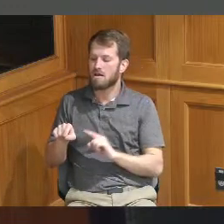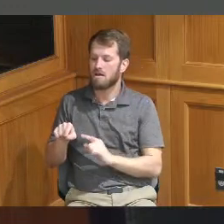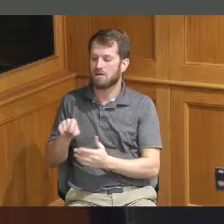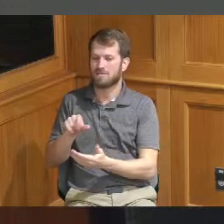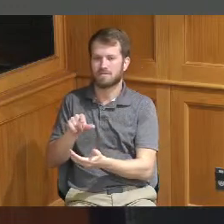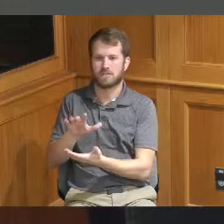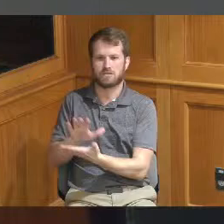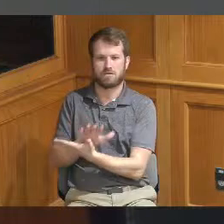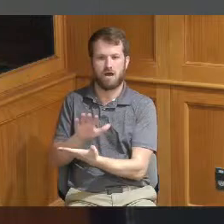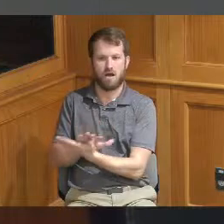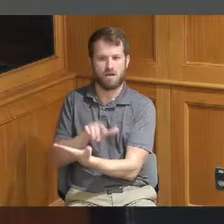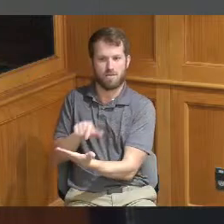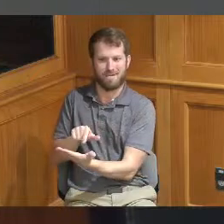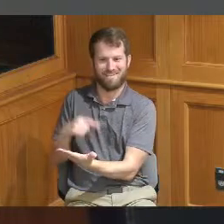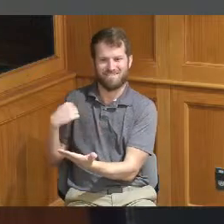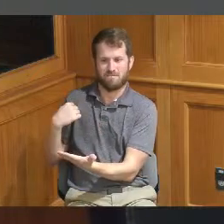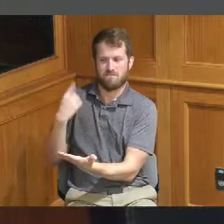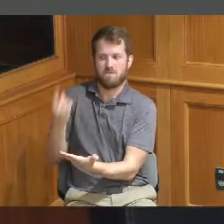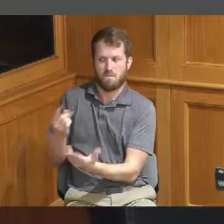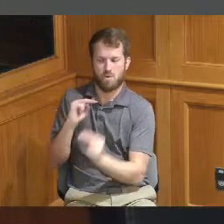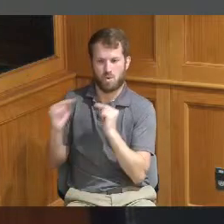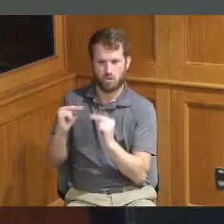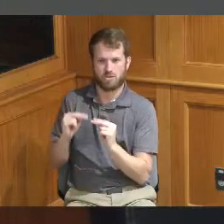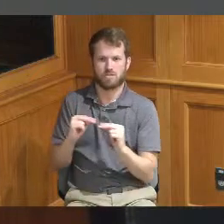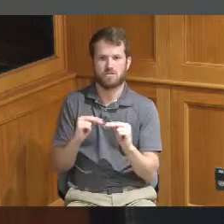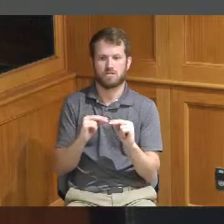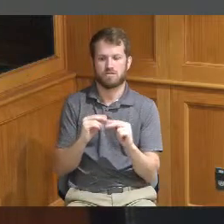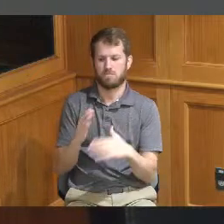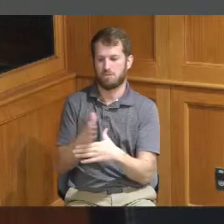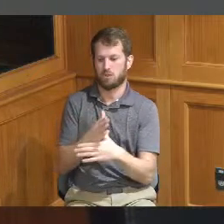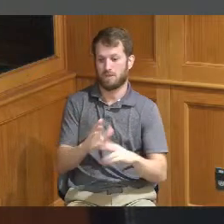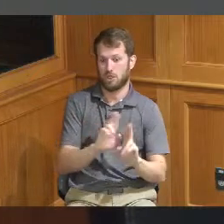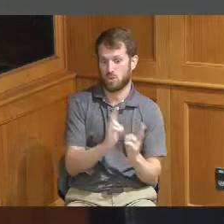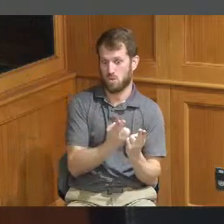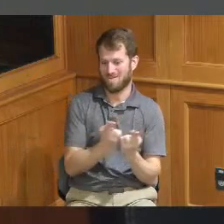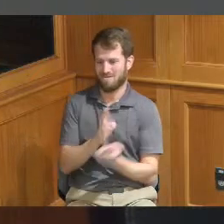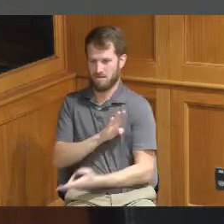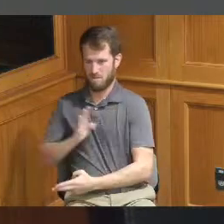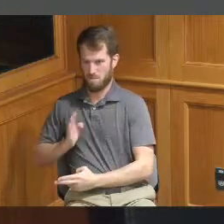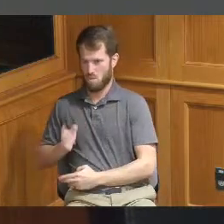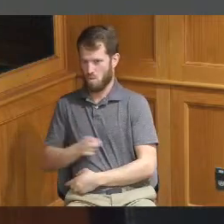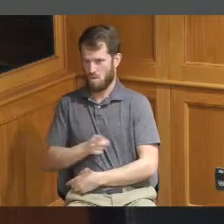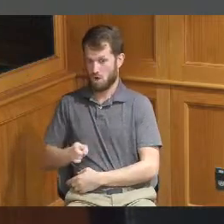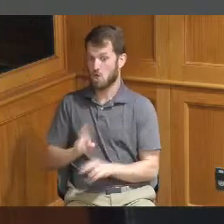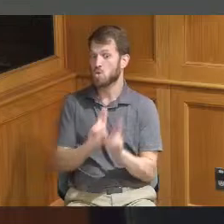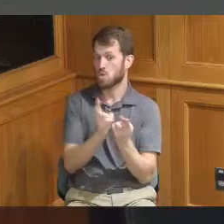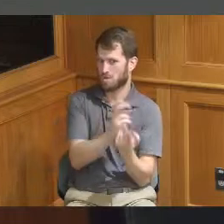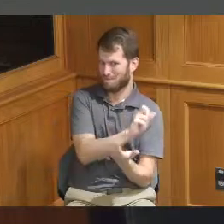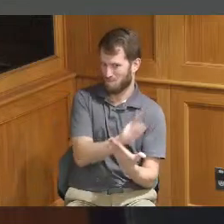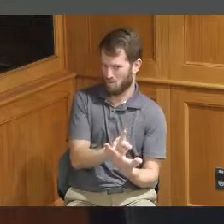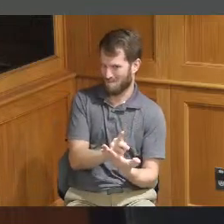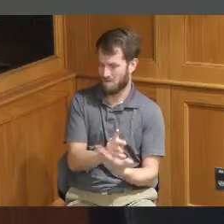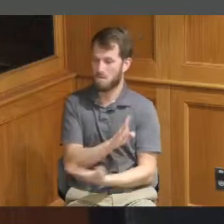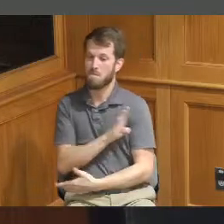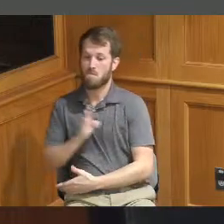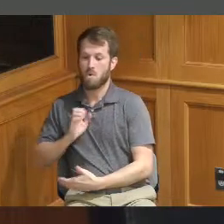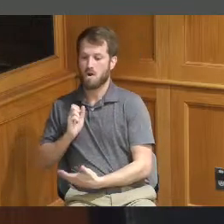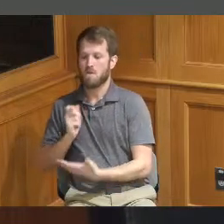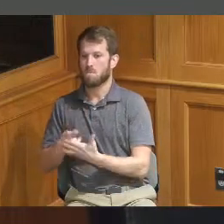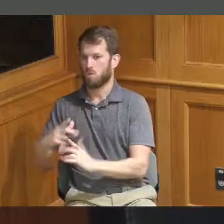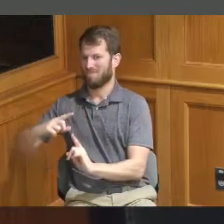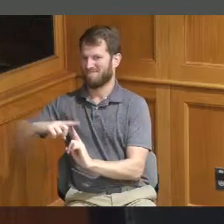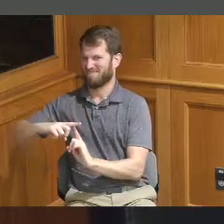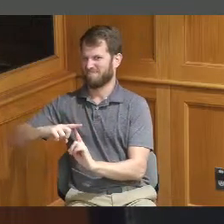document that is the result of a negotiation process between the union and the board. The union has approved that. The board has approved the tentative